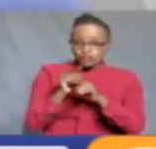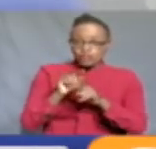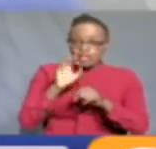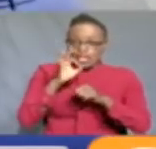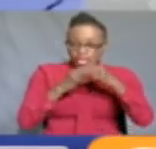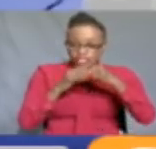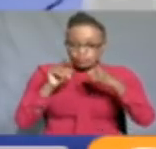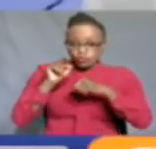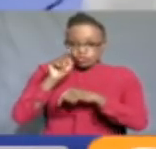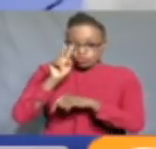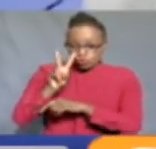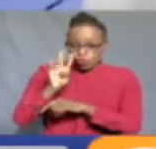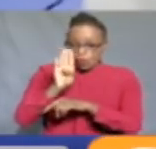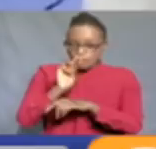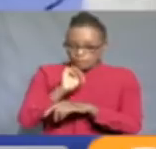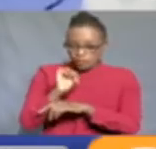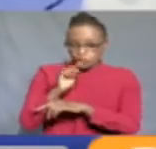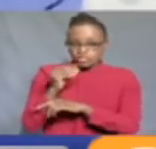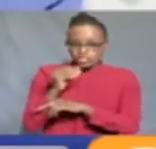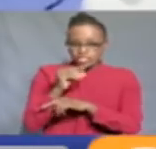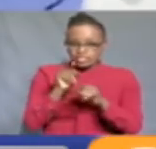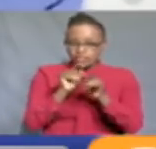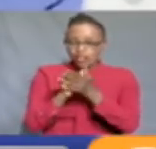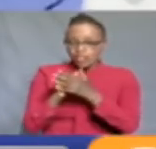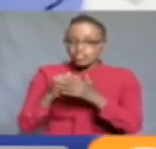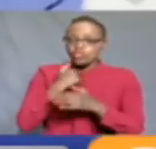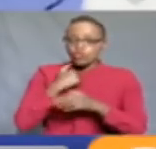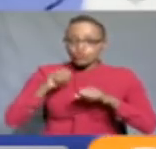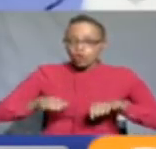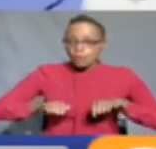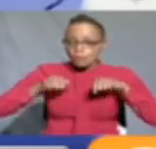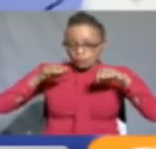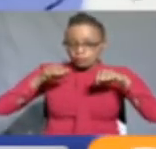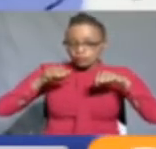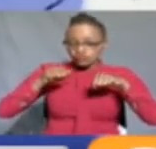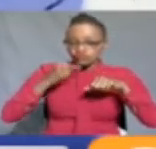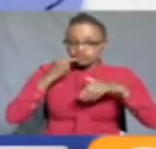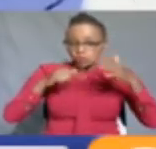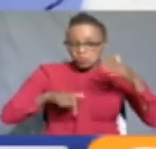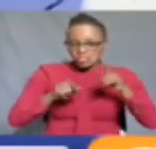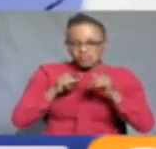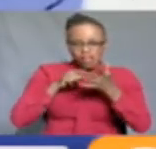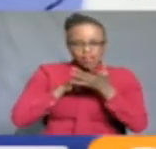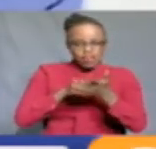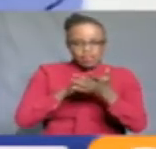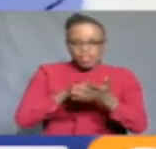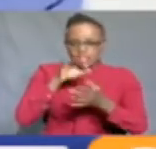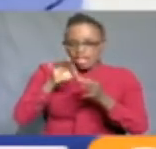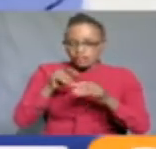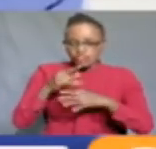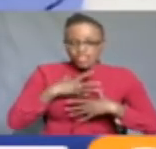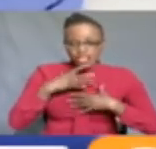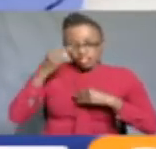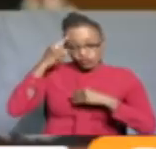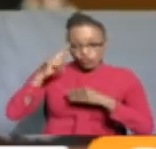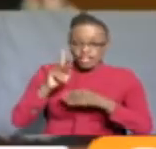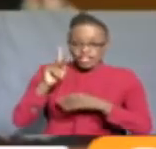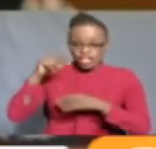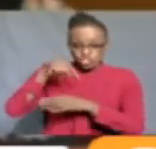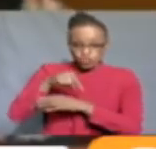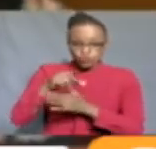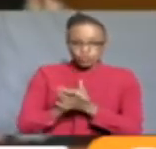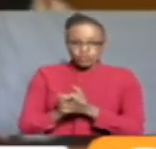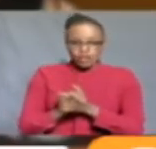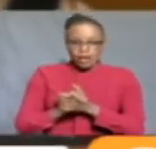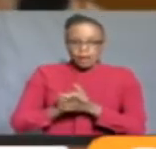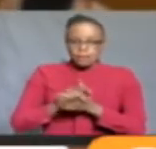8.2 million shillings respectively. Funds the union boss Moss Ndiema insists were not in the interest of the airline. Are not out